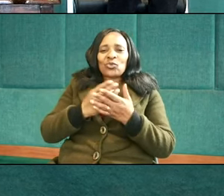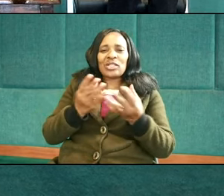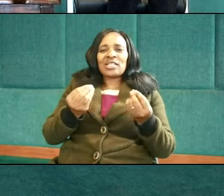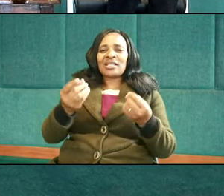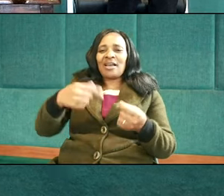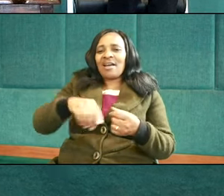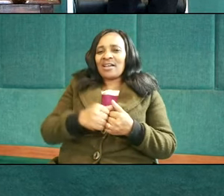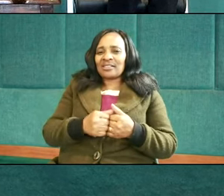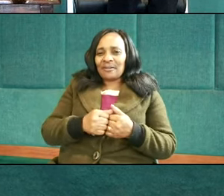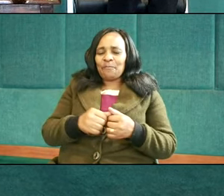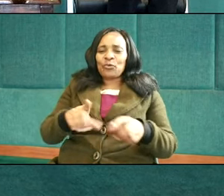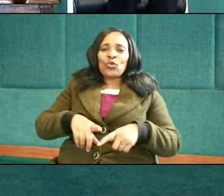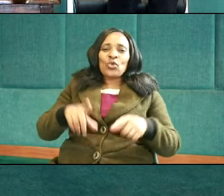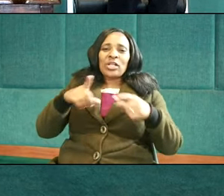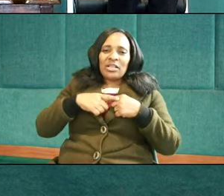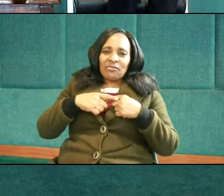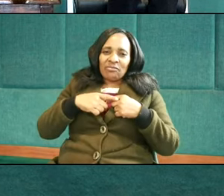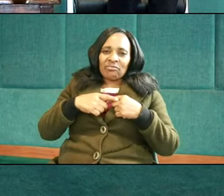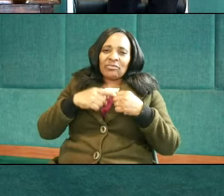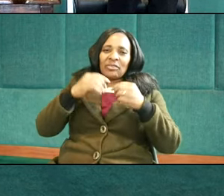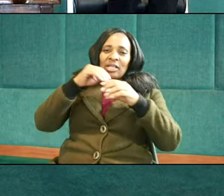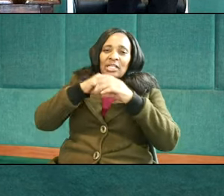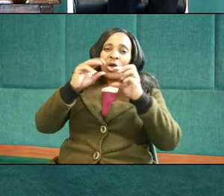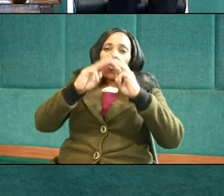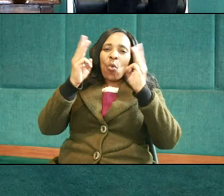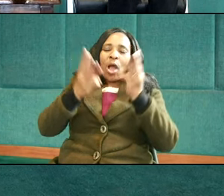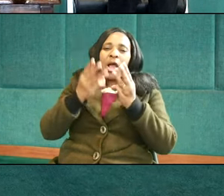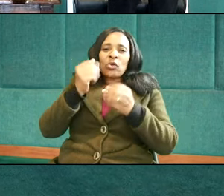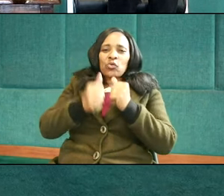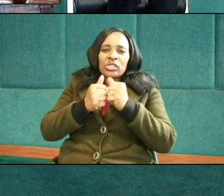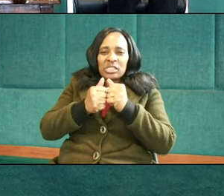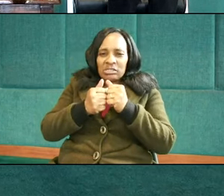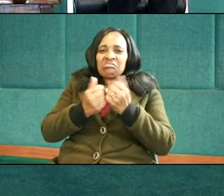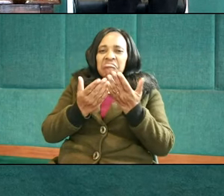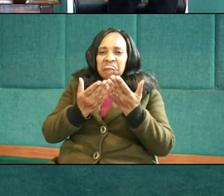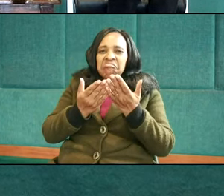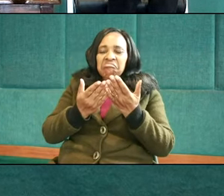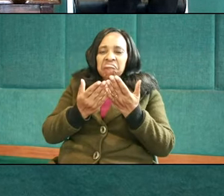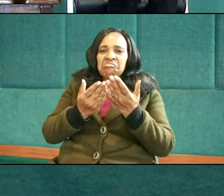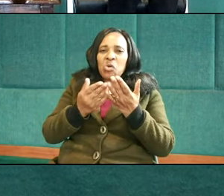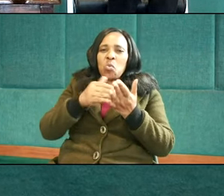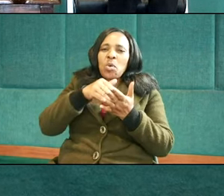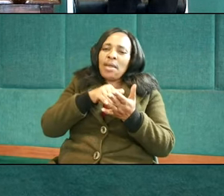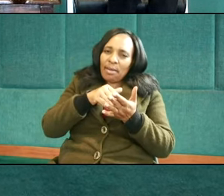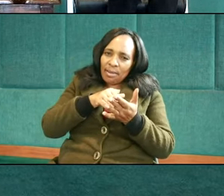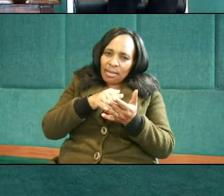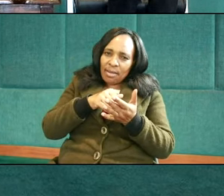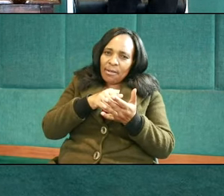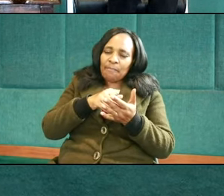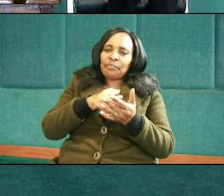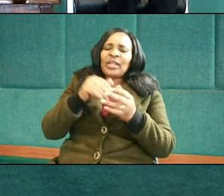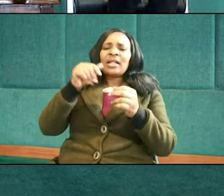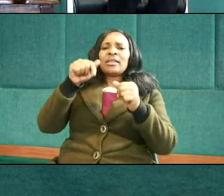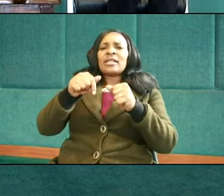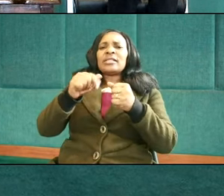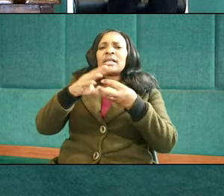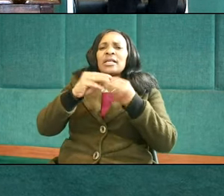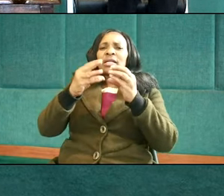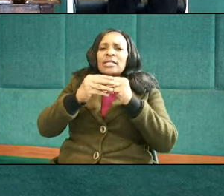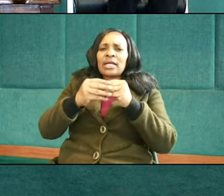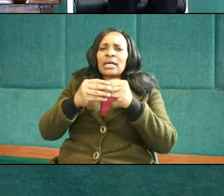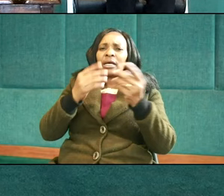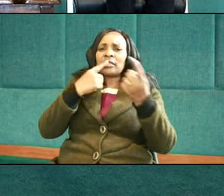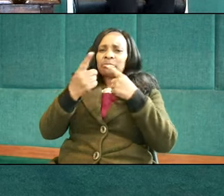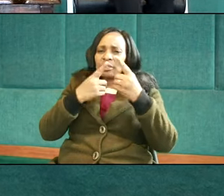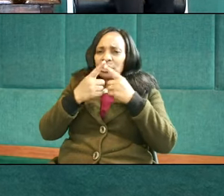for us to live and exist in a world that's so quick. And I think that term, creator, can really speak to